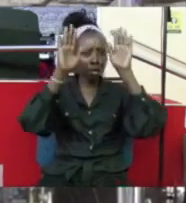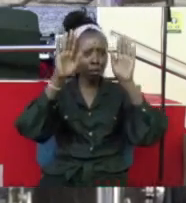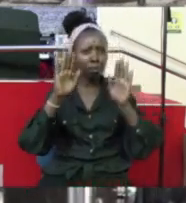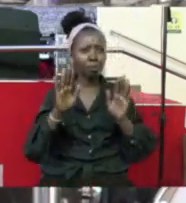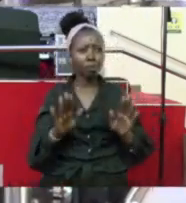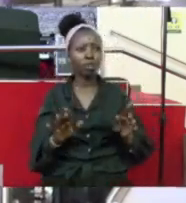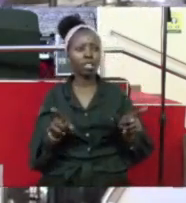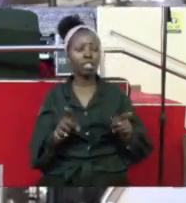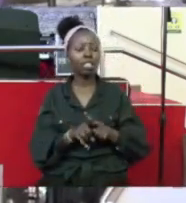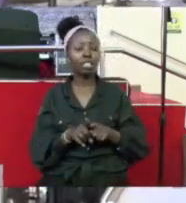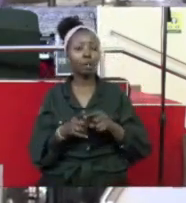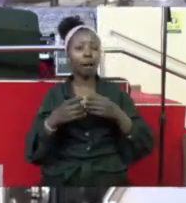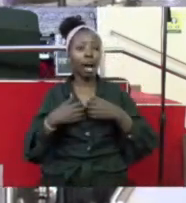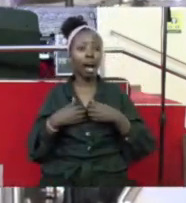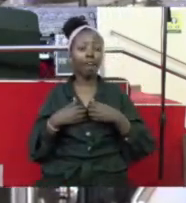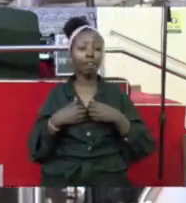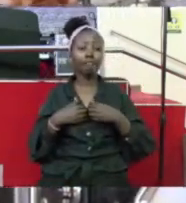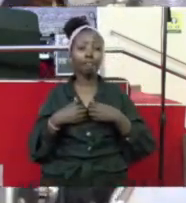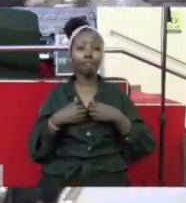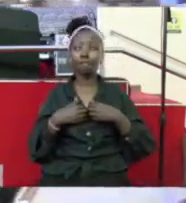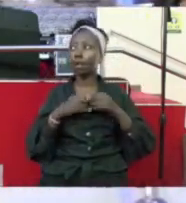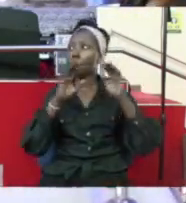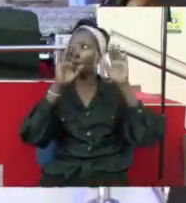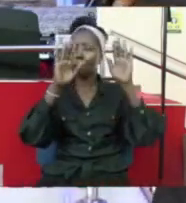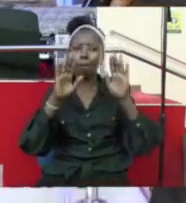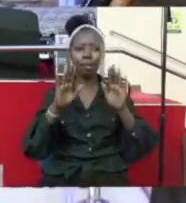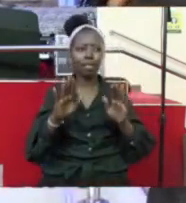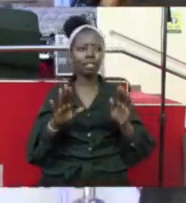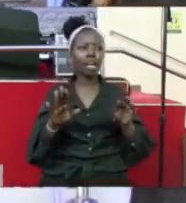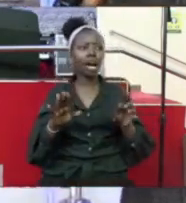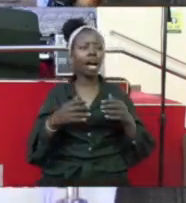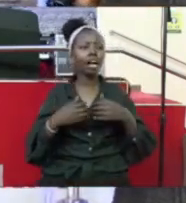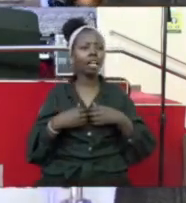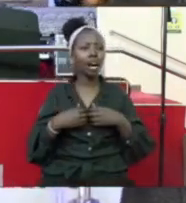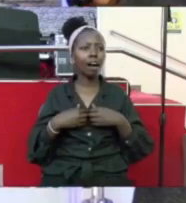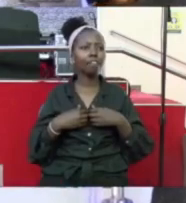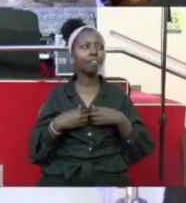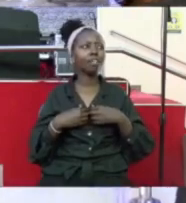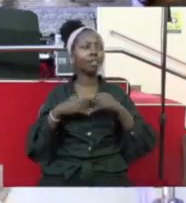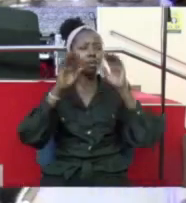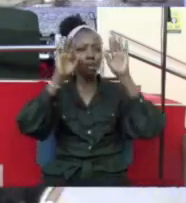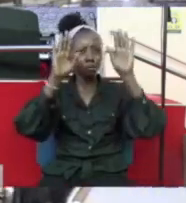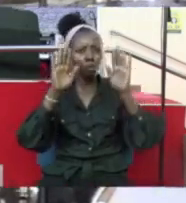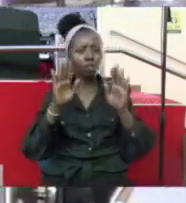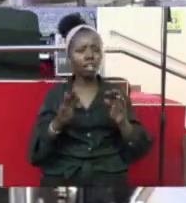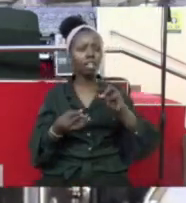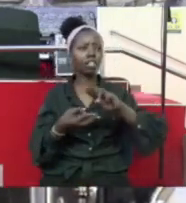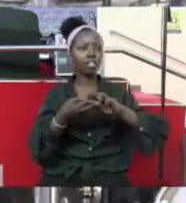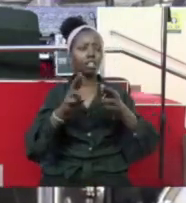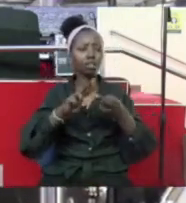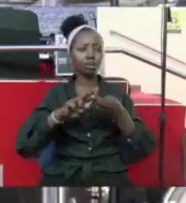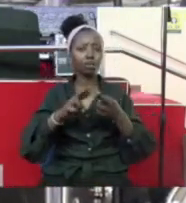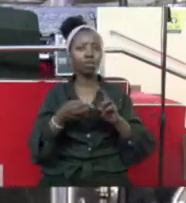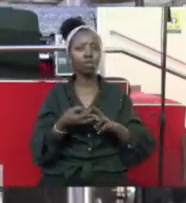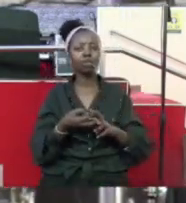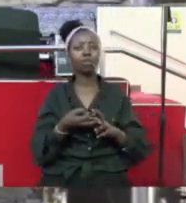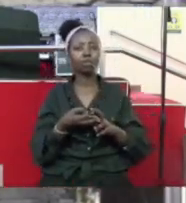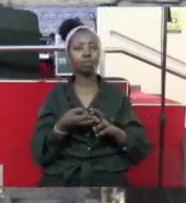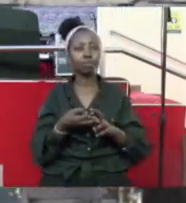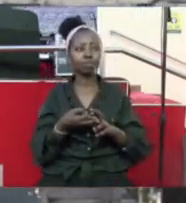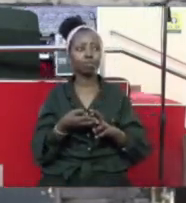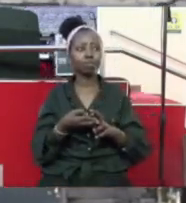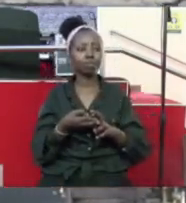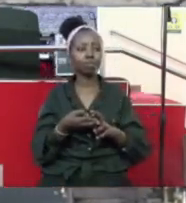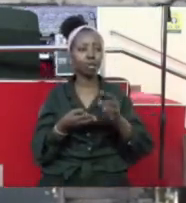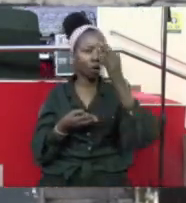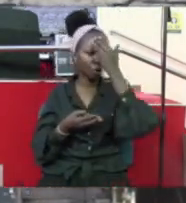hivyo ni lazima tuwe na nia. In creating covenant or meaningful relationship, Tunapotengeneza mahusiano ya mazuri.